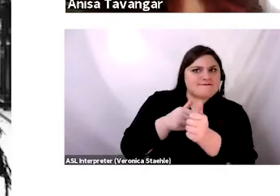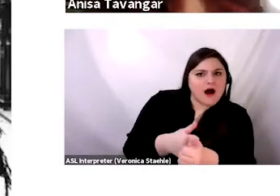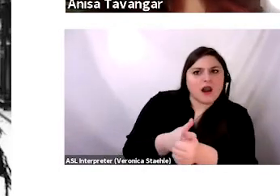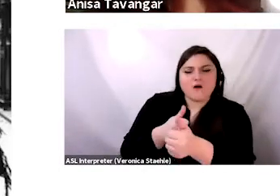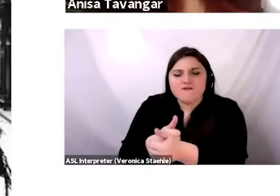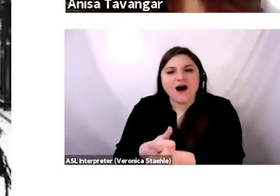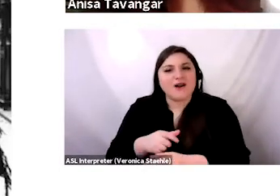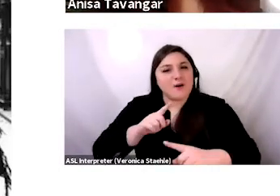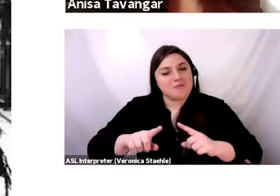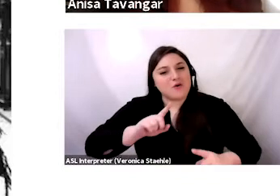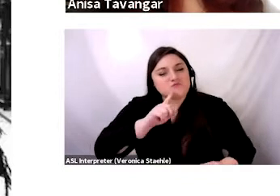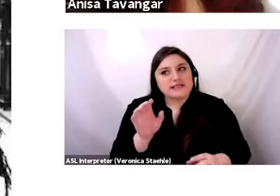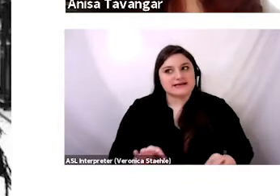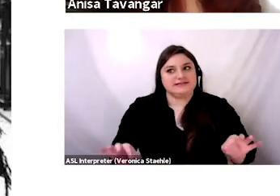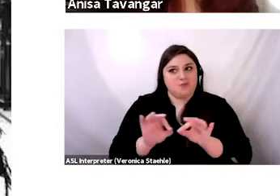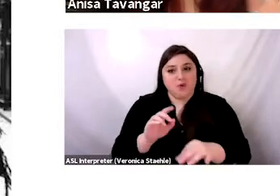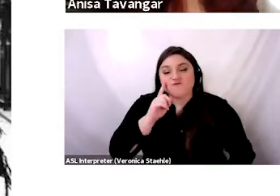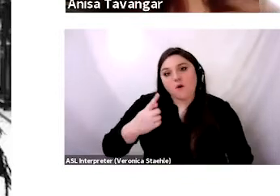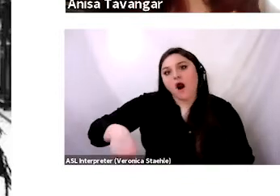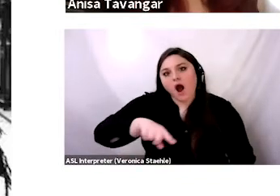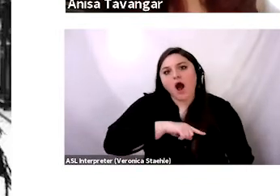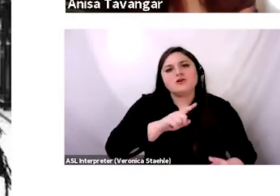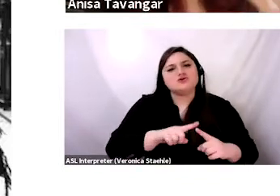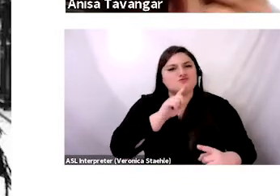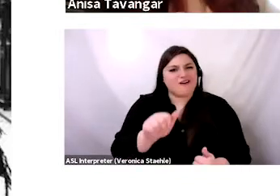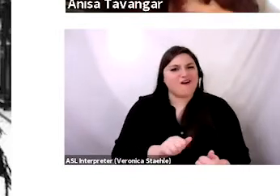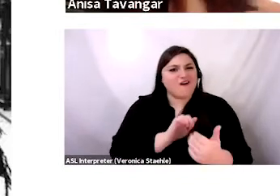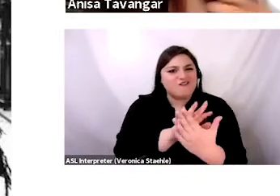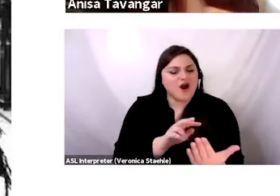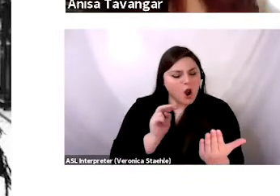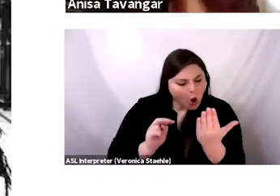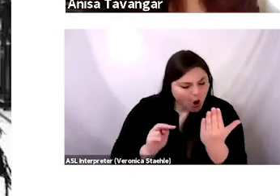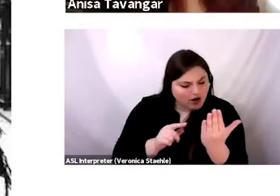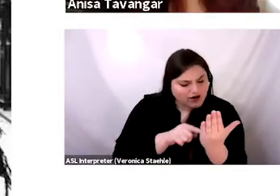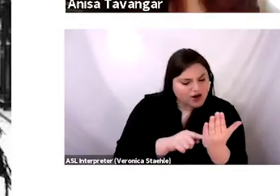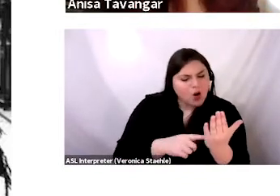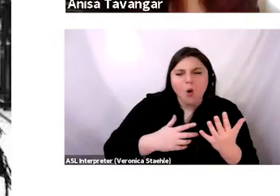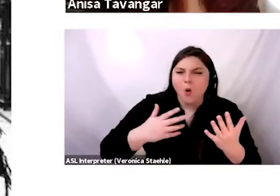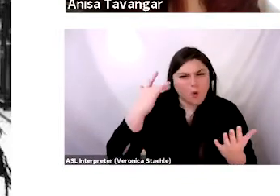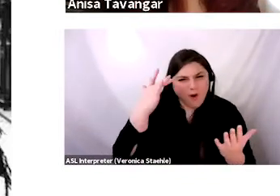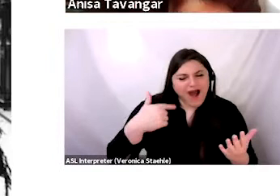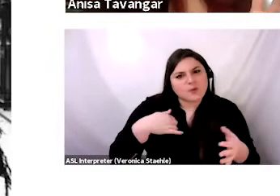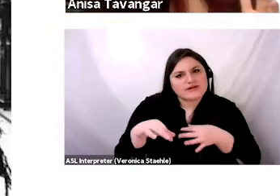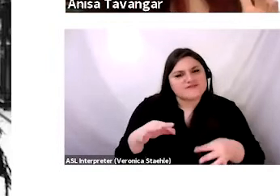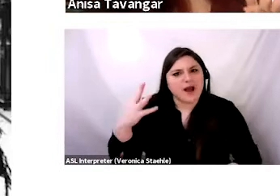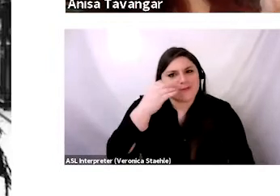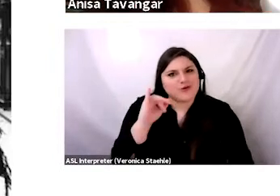really investigate how we are defining beauty and what sources are determining the definitions that we